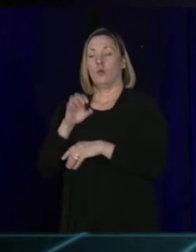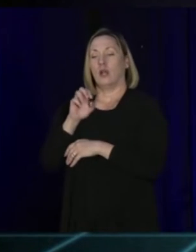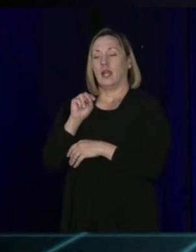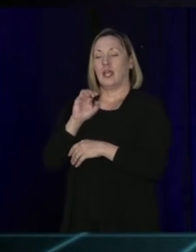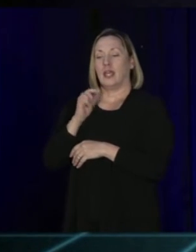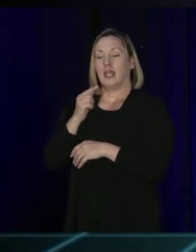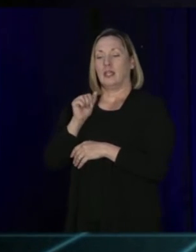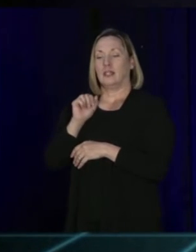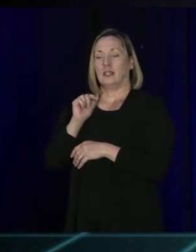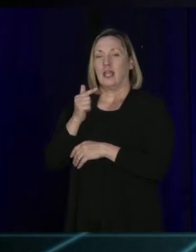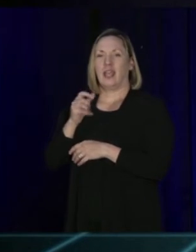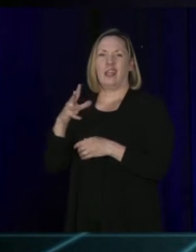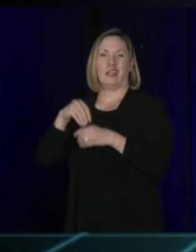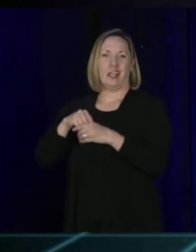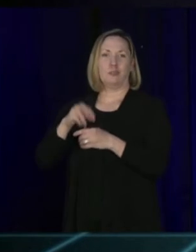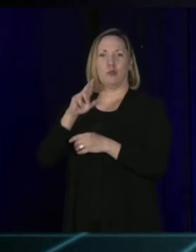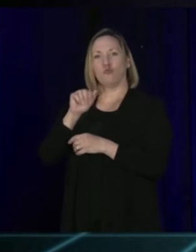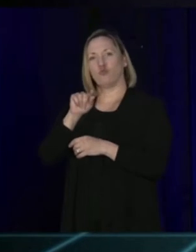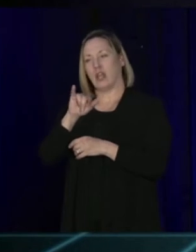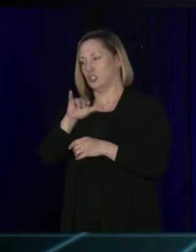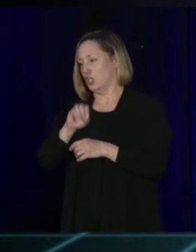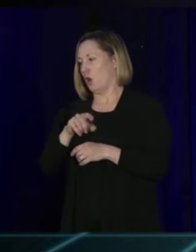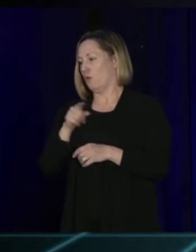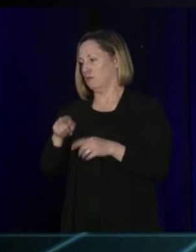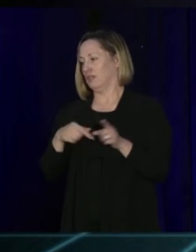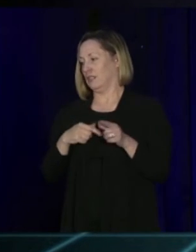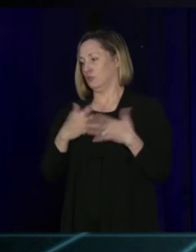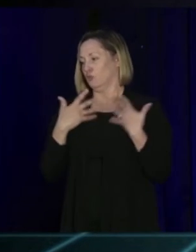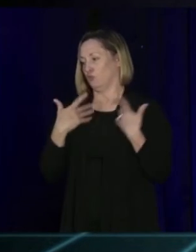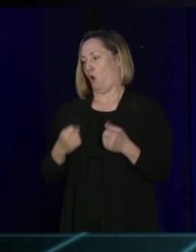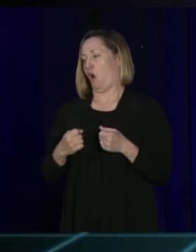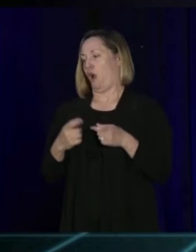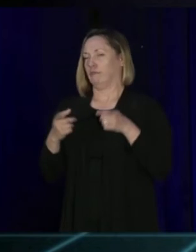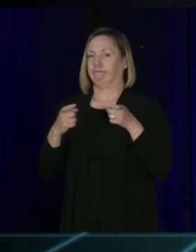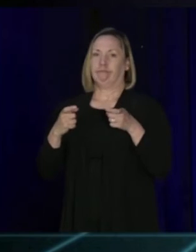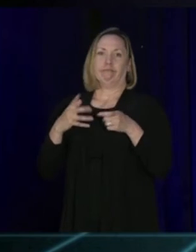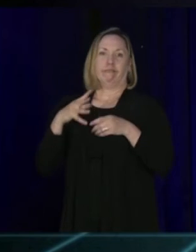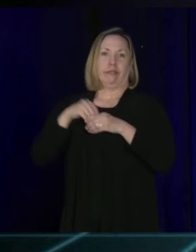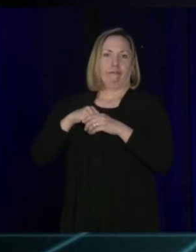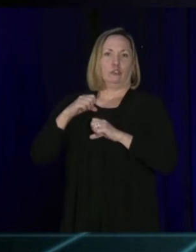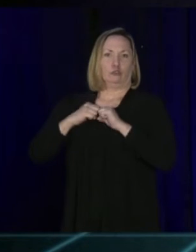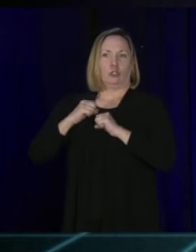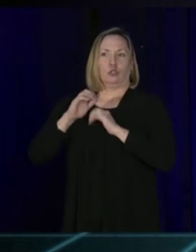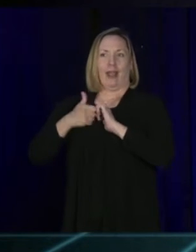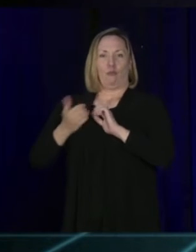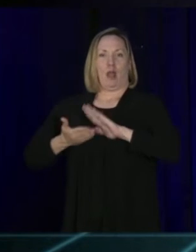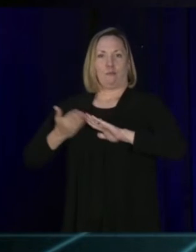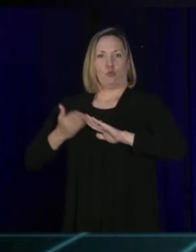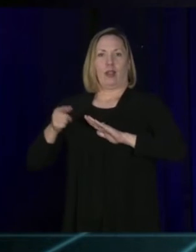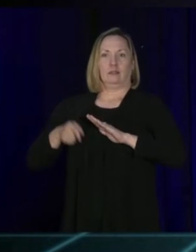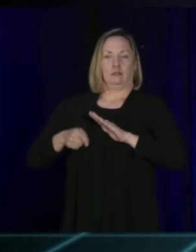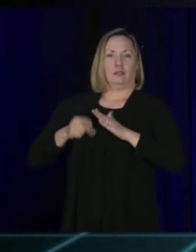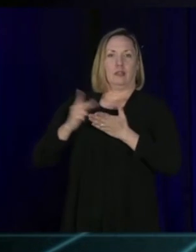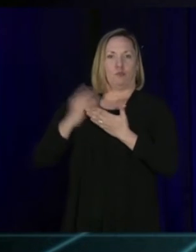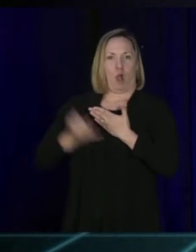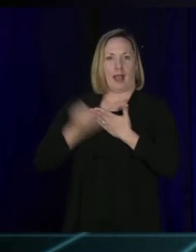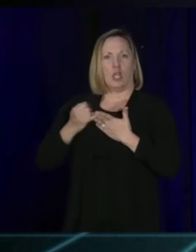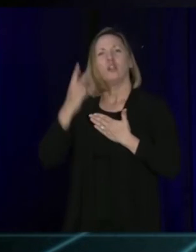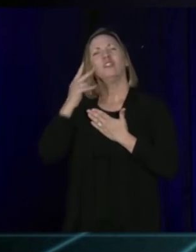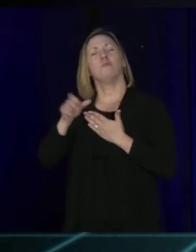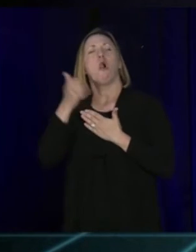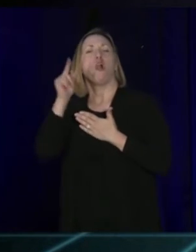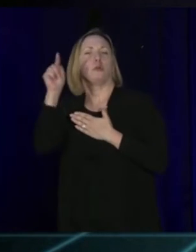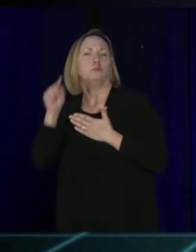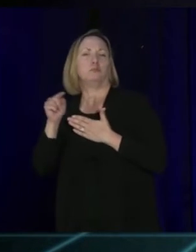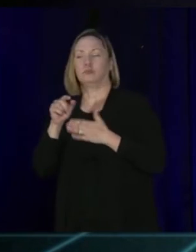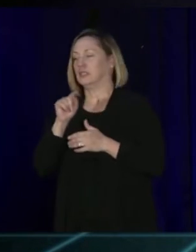like Kubernetes, which has a strong governance infrastructure of how they operate in the project. You can see some other projects as well. So Tiger Beetle